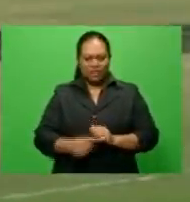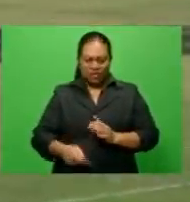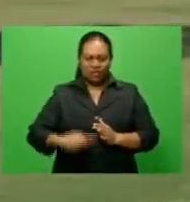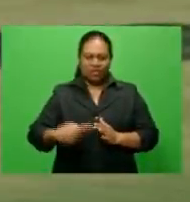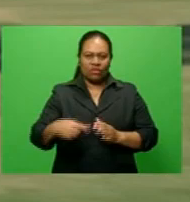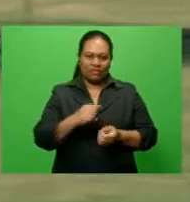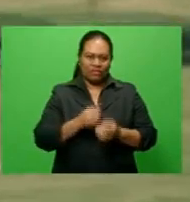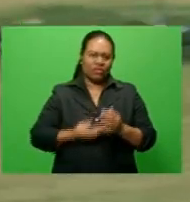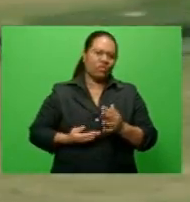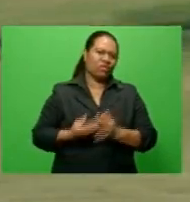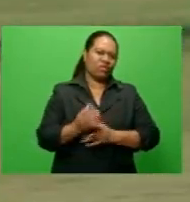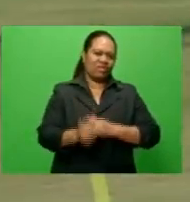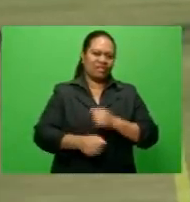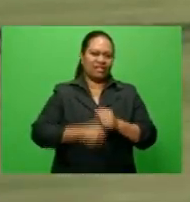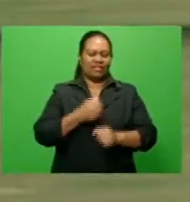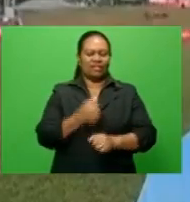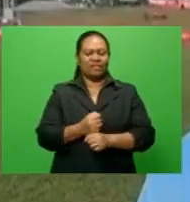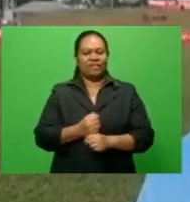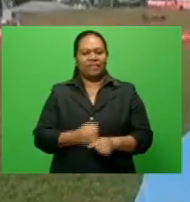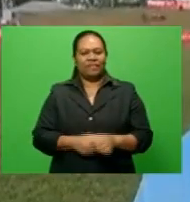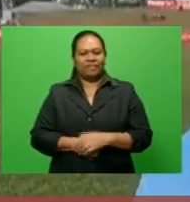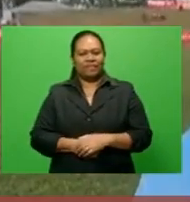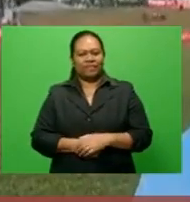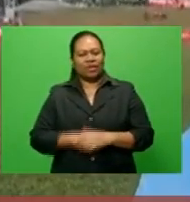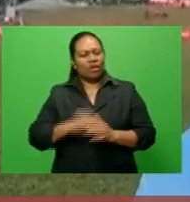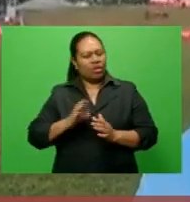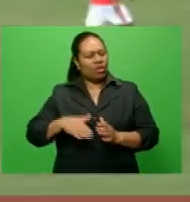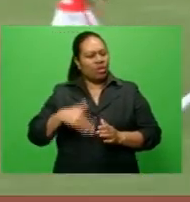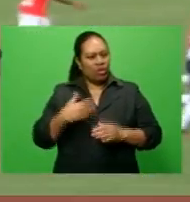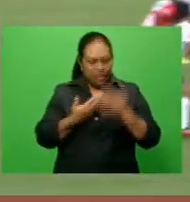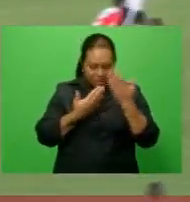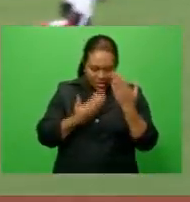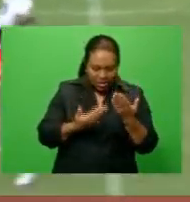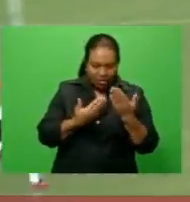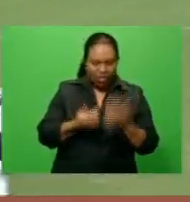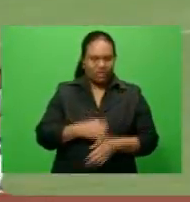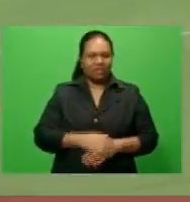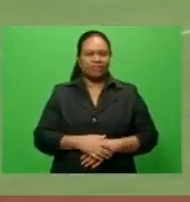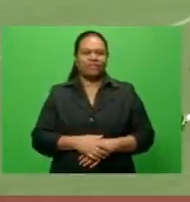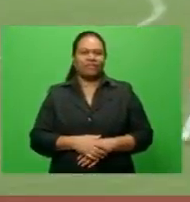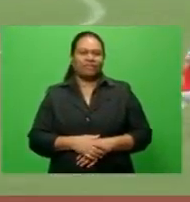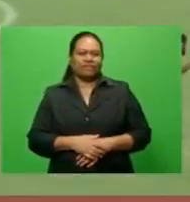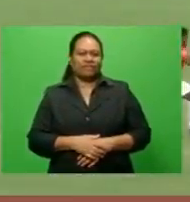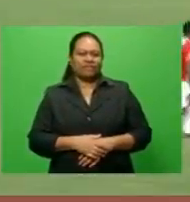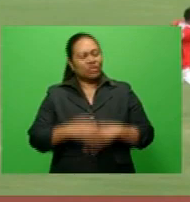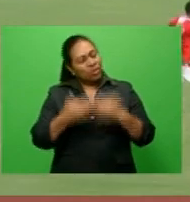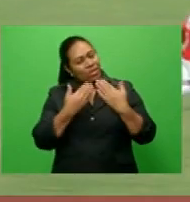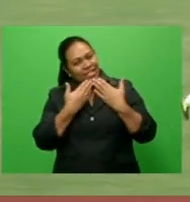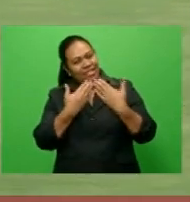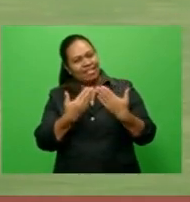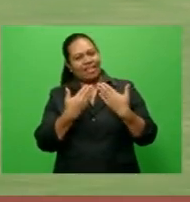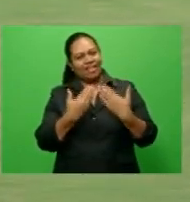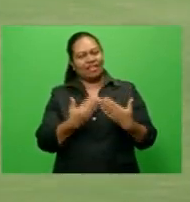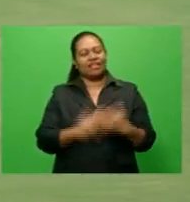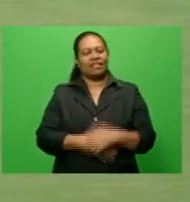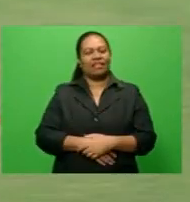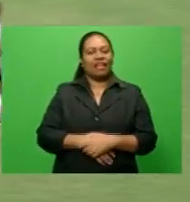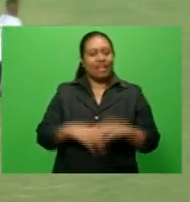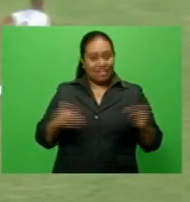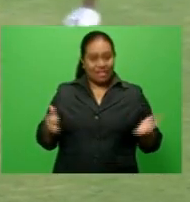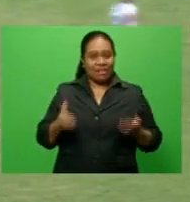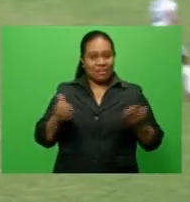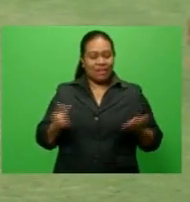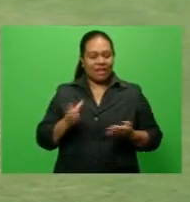season will be crucial for Rewa. It's always an honor to don the red jersey, and I must thank the players